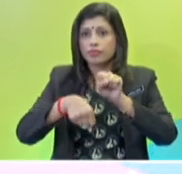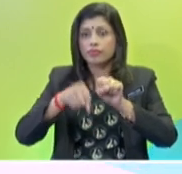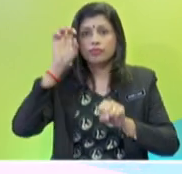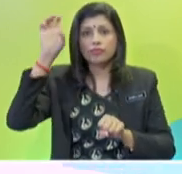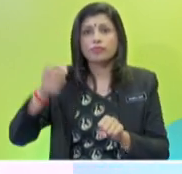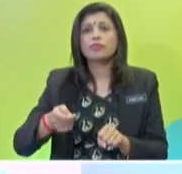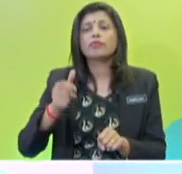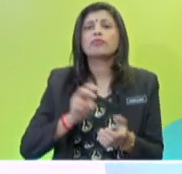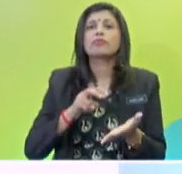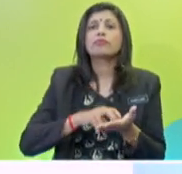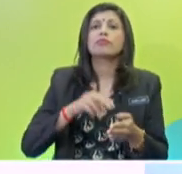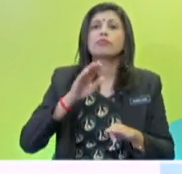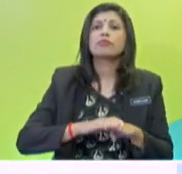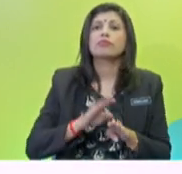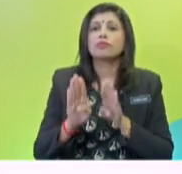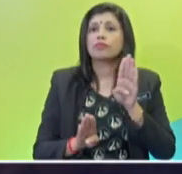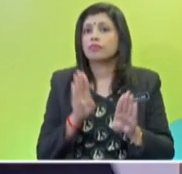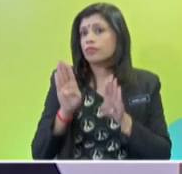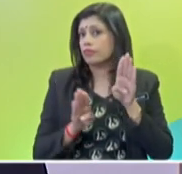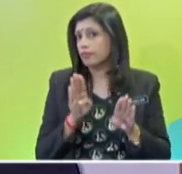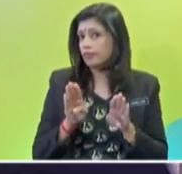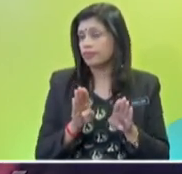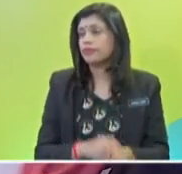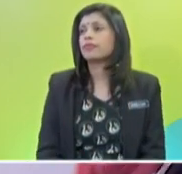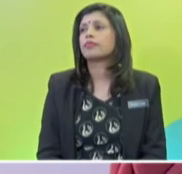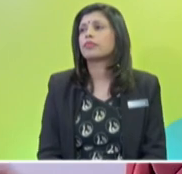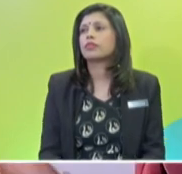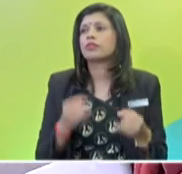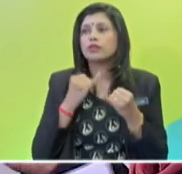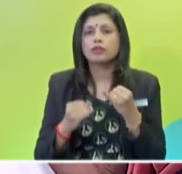quickly jumped onto his bike. Correct, teacher. Correct.